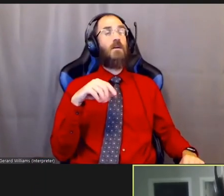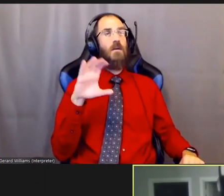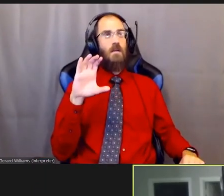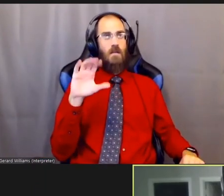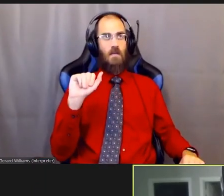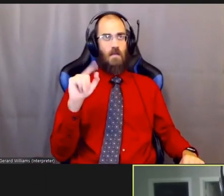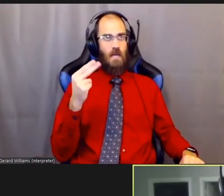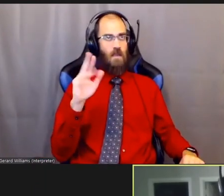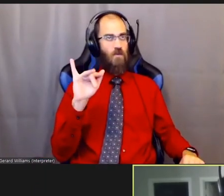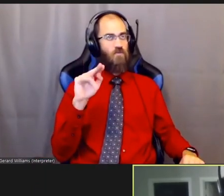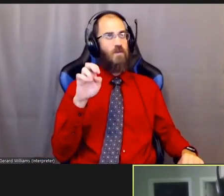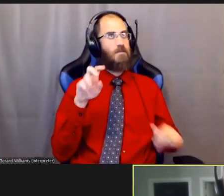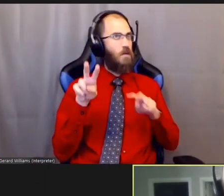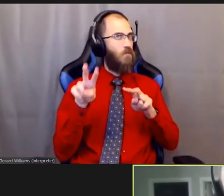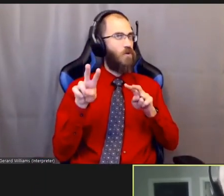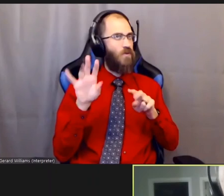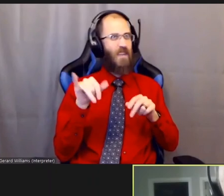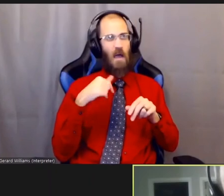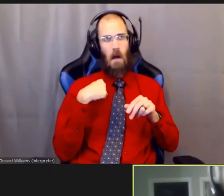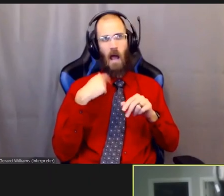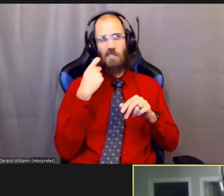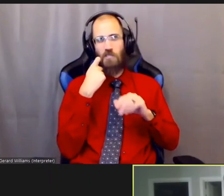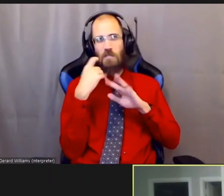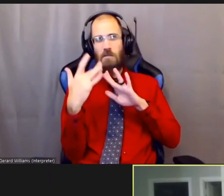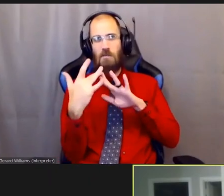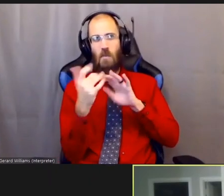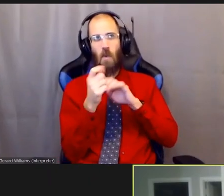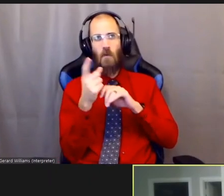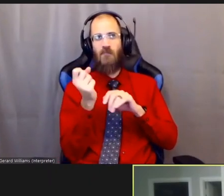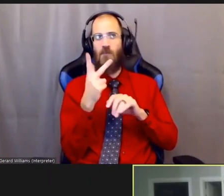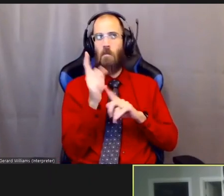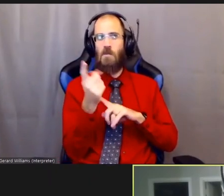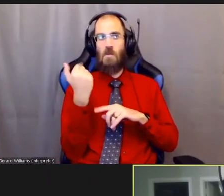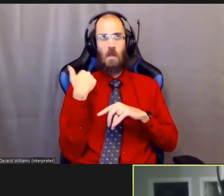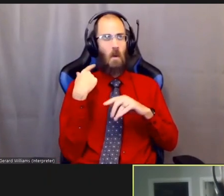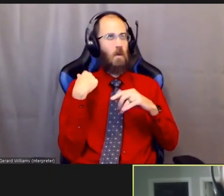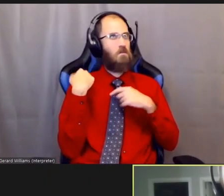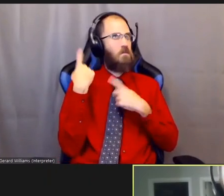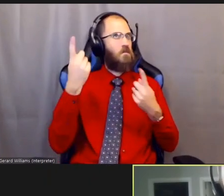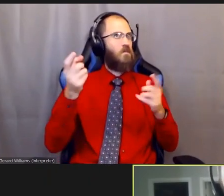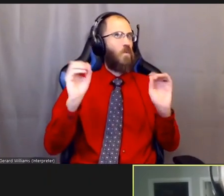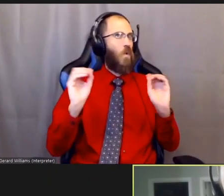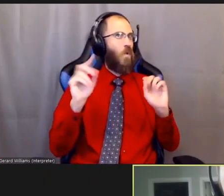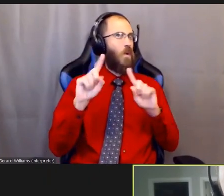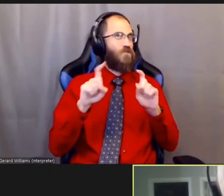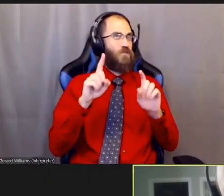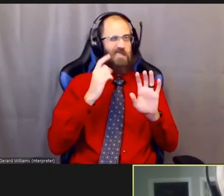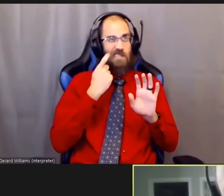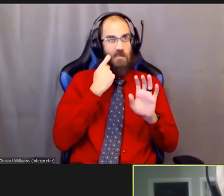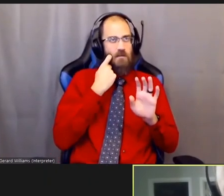Catherine's been monitoring that. I checked with her a few minutes ago, and we did not have any questions at that time.